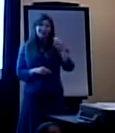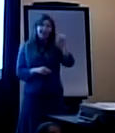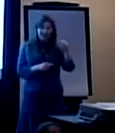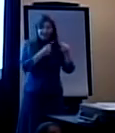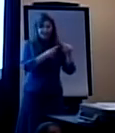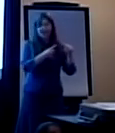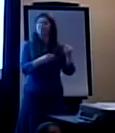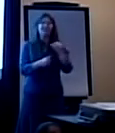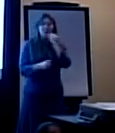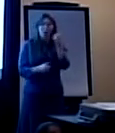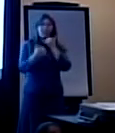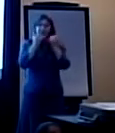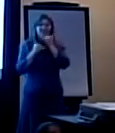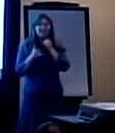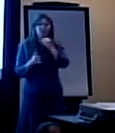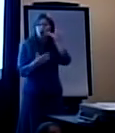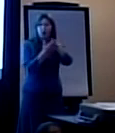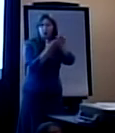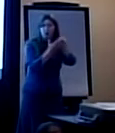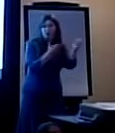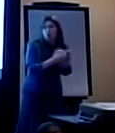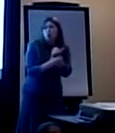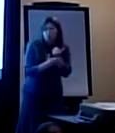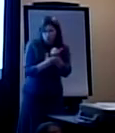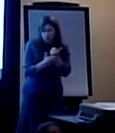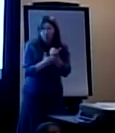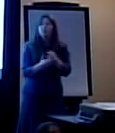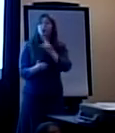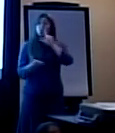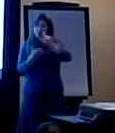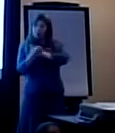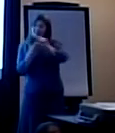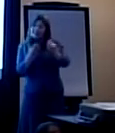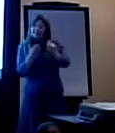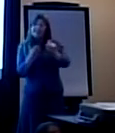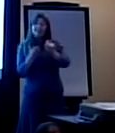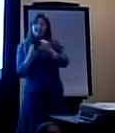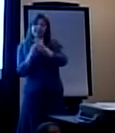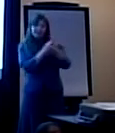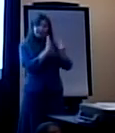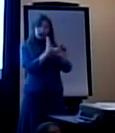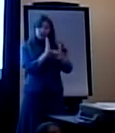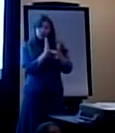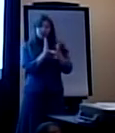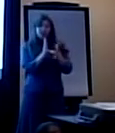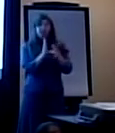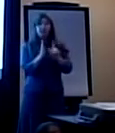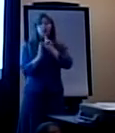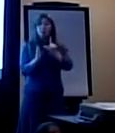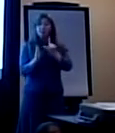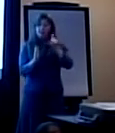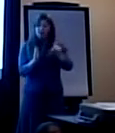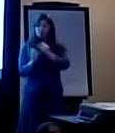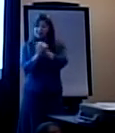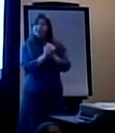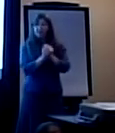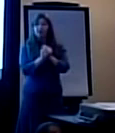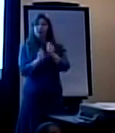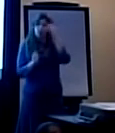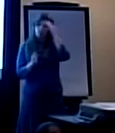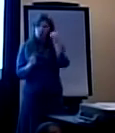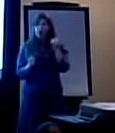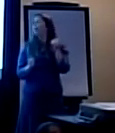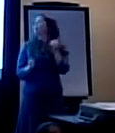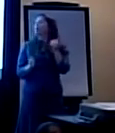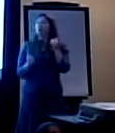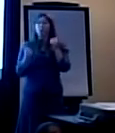new. Ultimately, literacy itself is a technology. So when we talk about new technologies and literacy, we have a real new